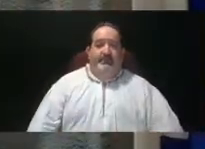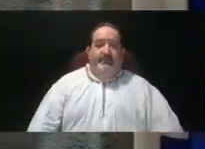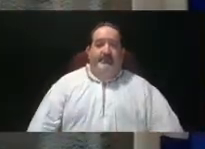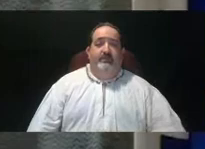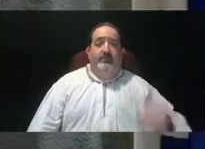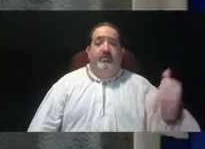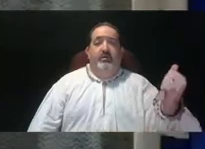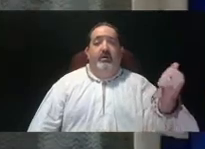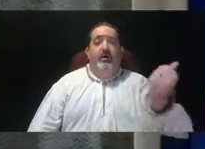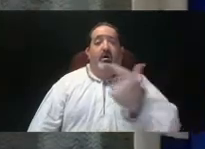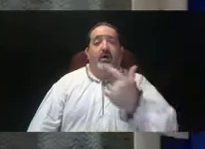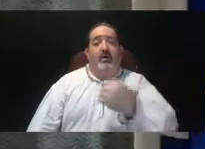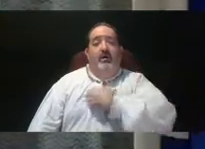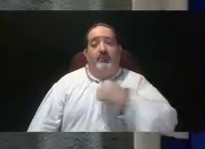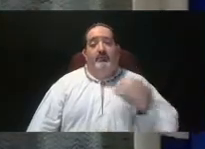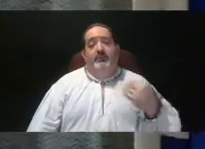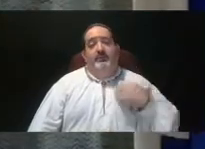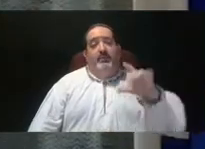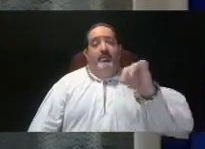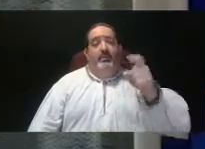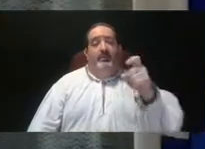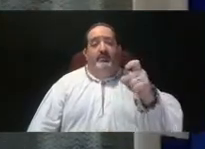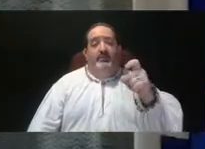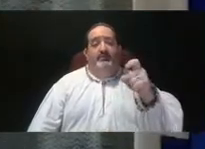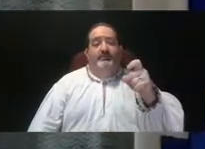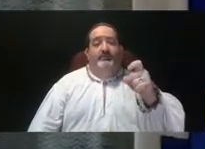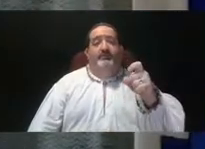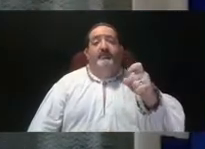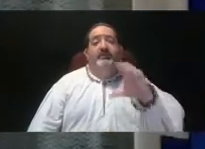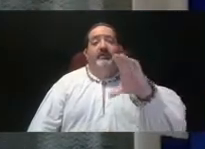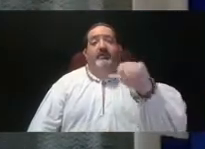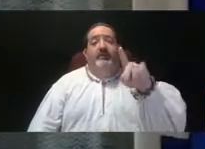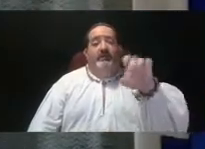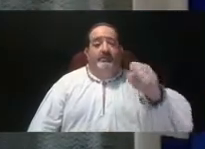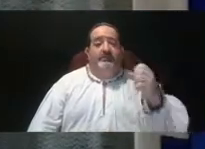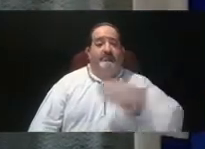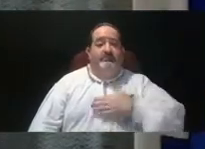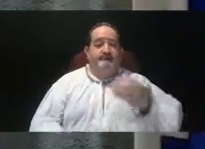All companions of the Lux Caidus have their Majesties' leave to lower their vessels.